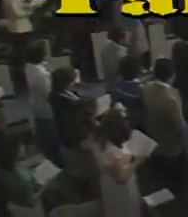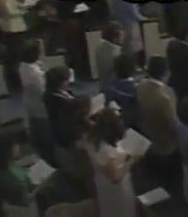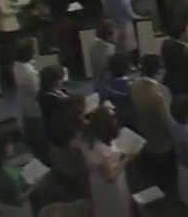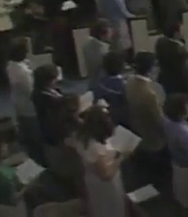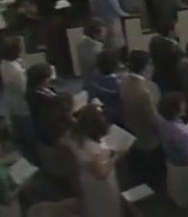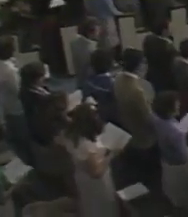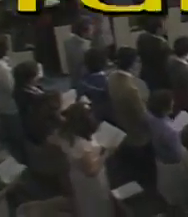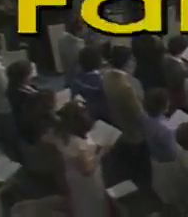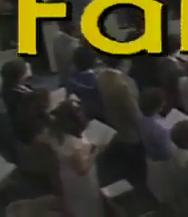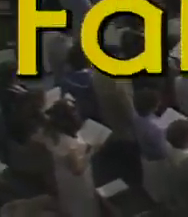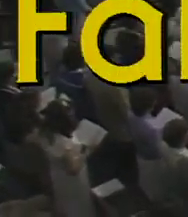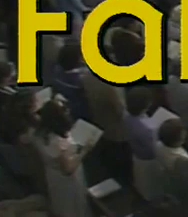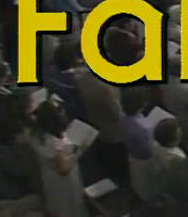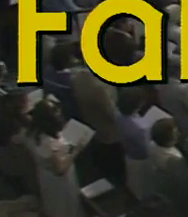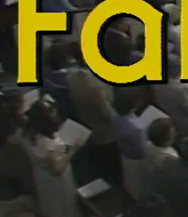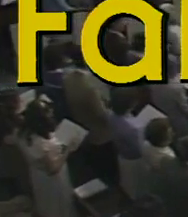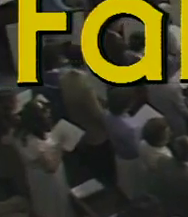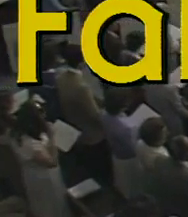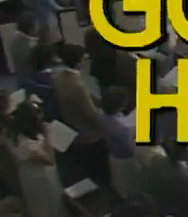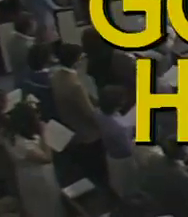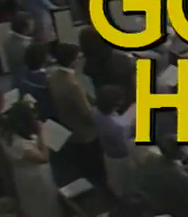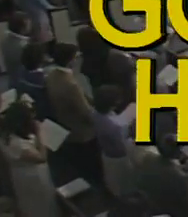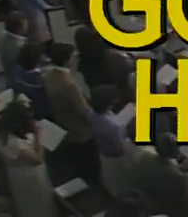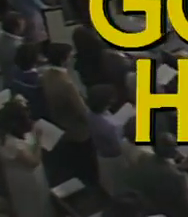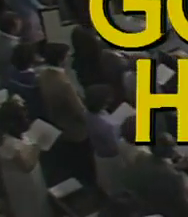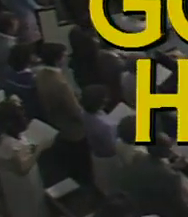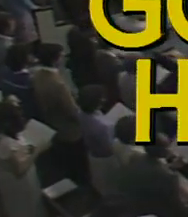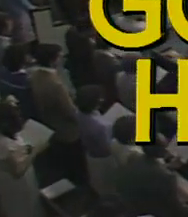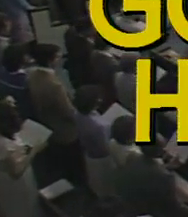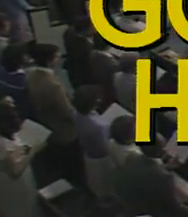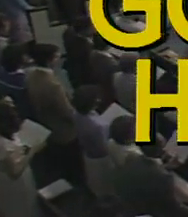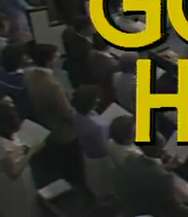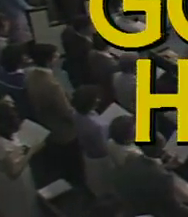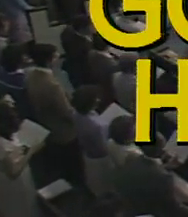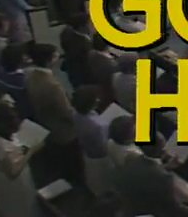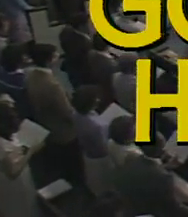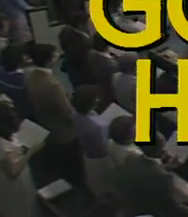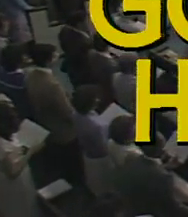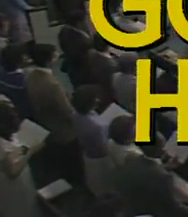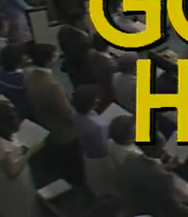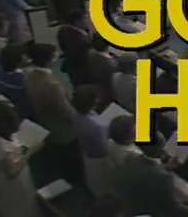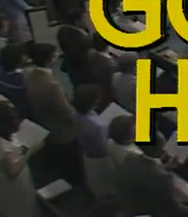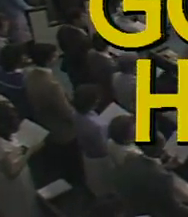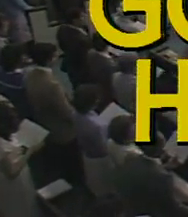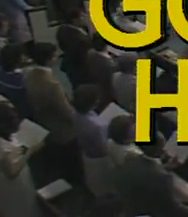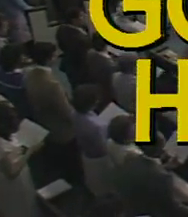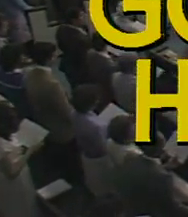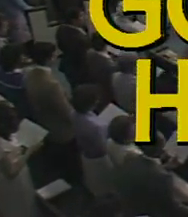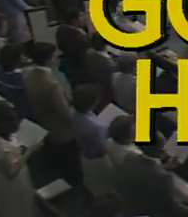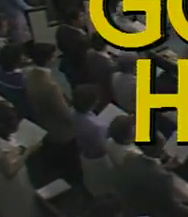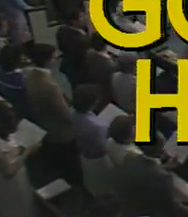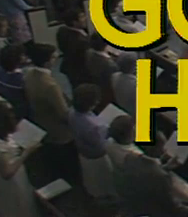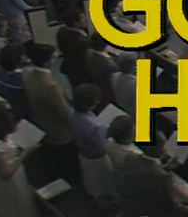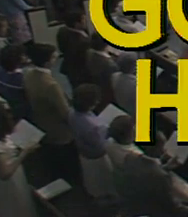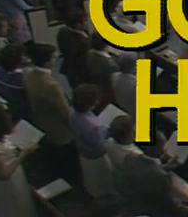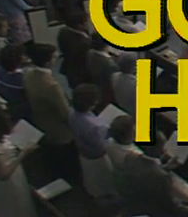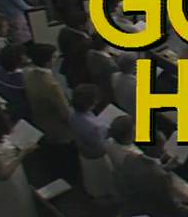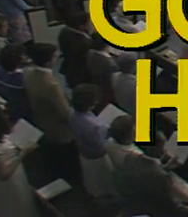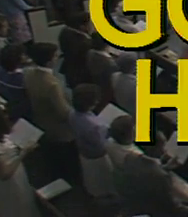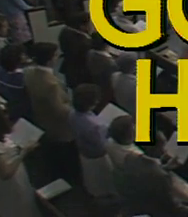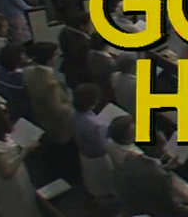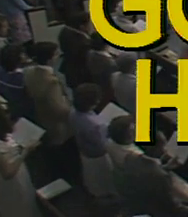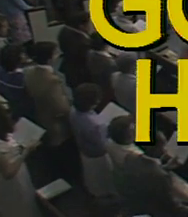present Jerry Falwell and the Old Time Gospel Hour, celebrating over 27 years